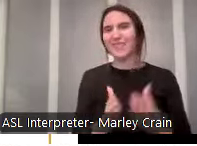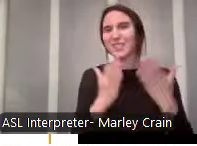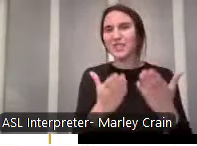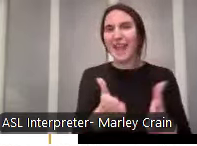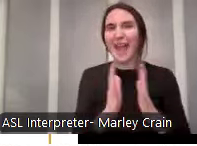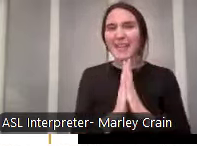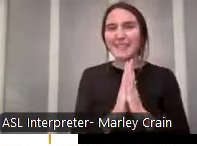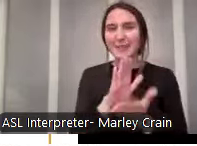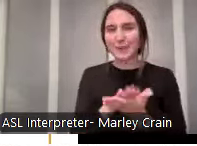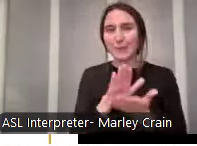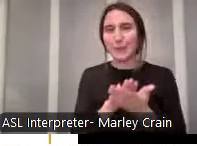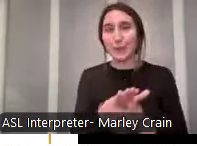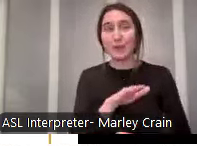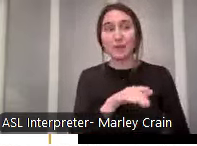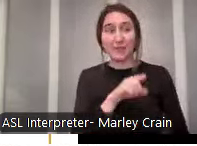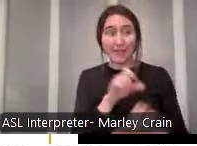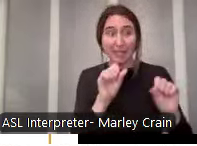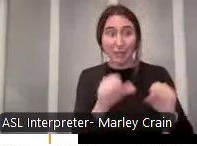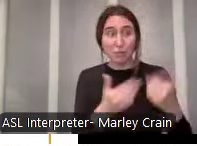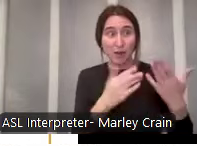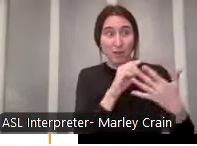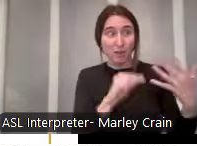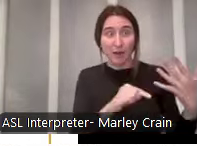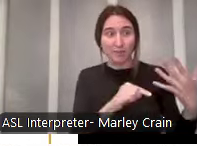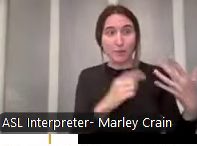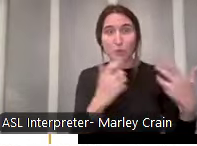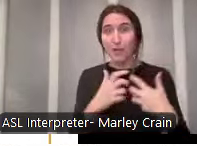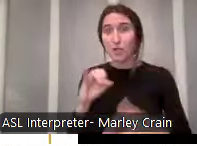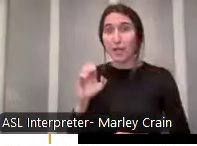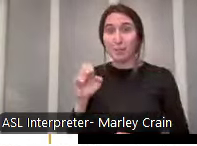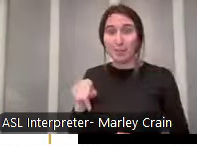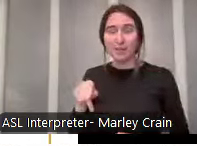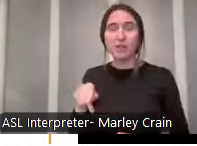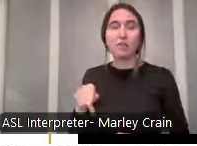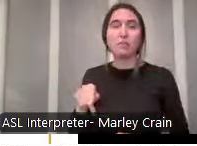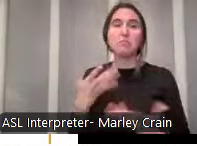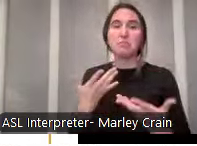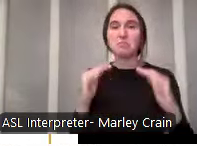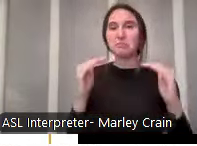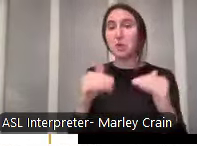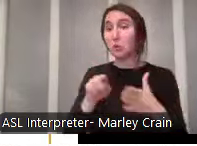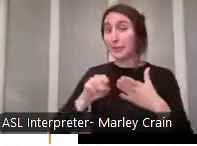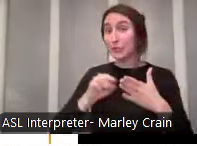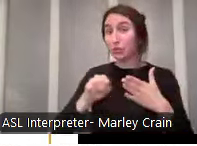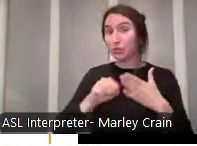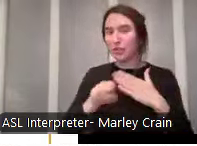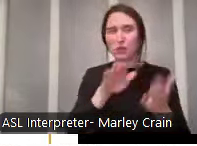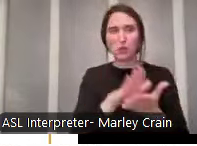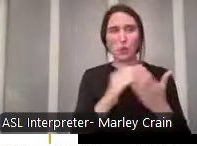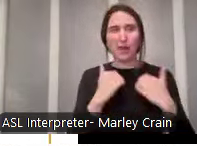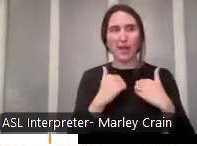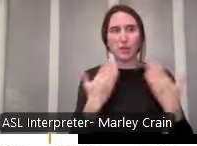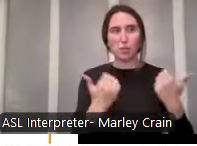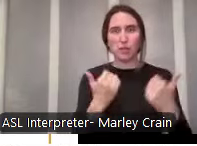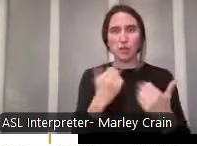on the IEP. You can research what a school has. I know I mentioned this earlier, but all schools are supposed